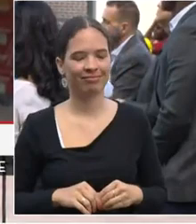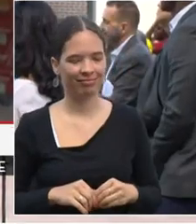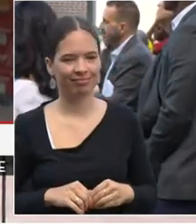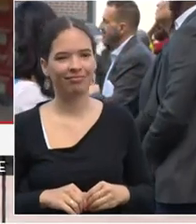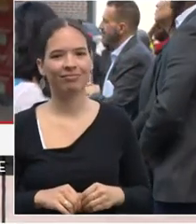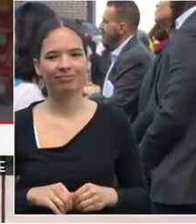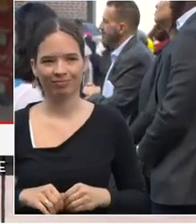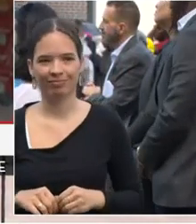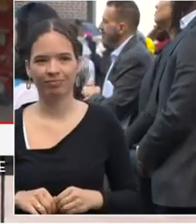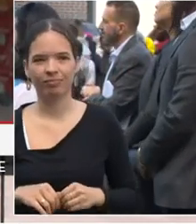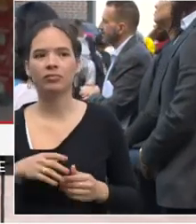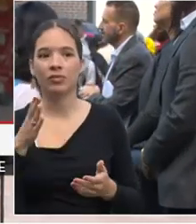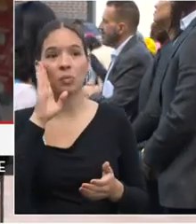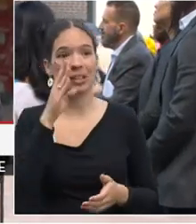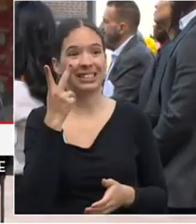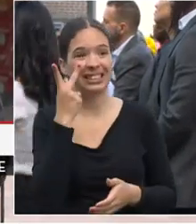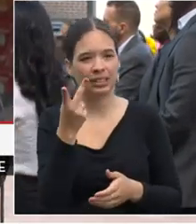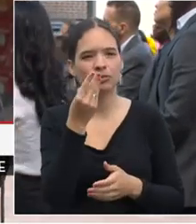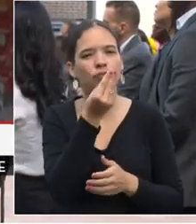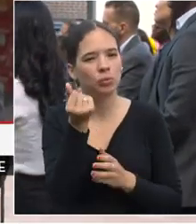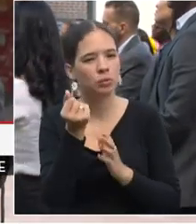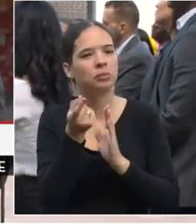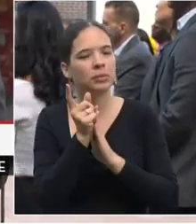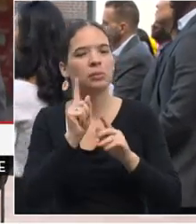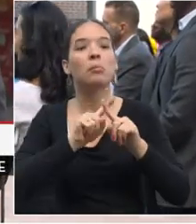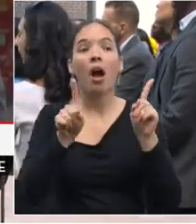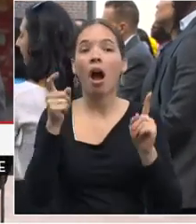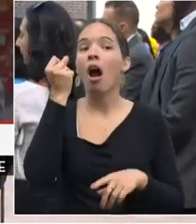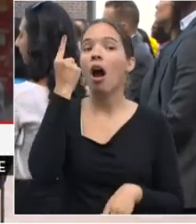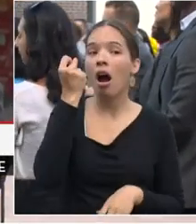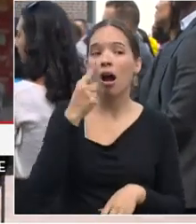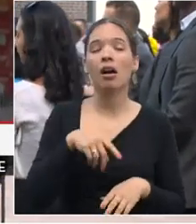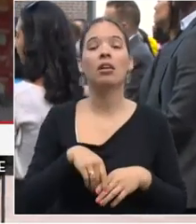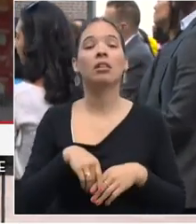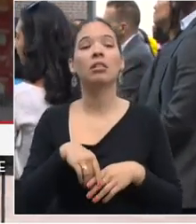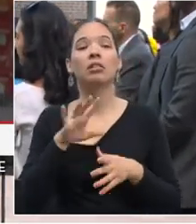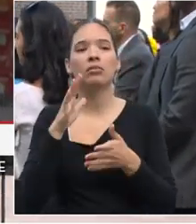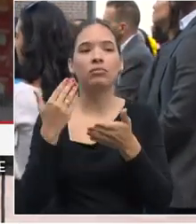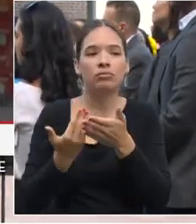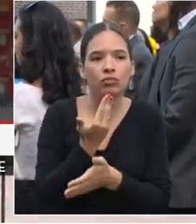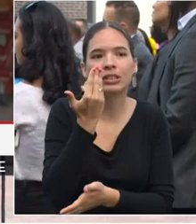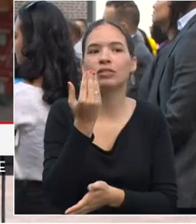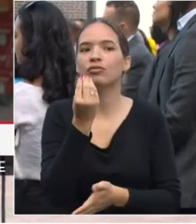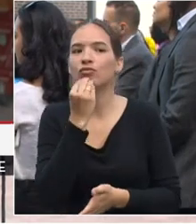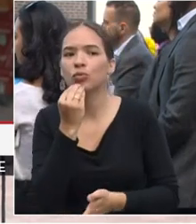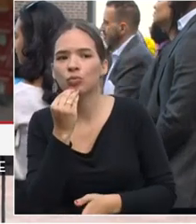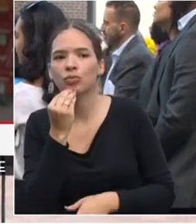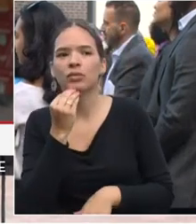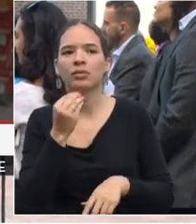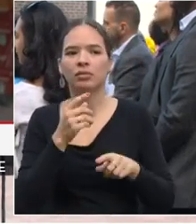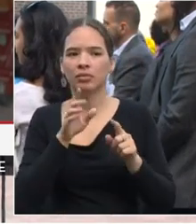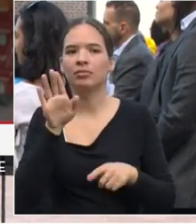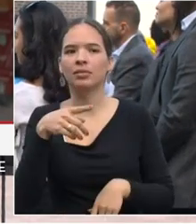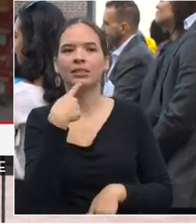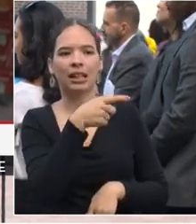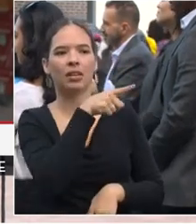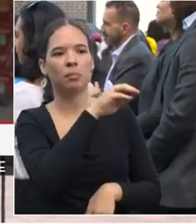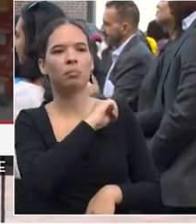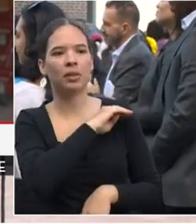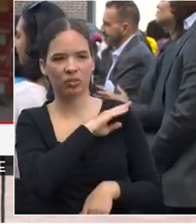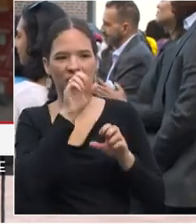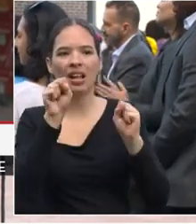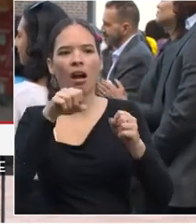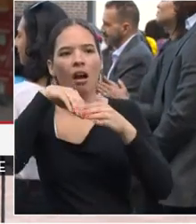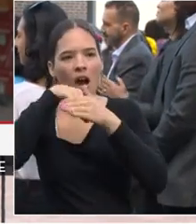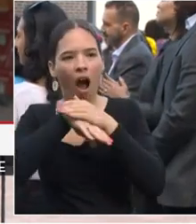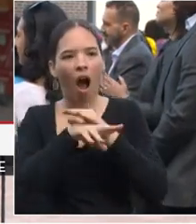Now, you'll see in a few minutes, but she said, is there fresh produce in Lidl? And I said, Mayor, when you step in, it's as far as the eye can see. So let's give a round